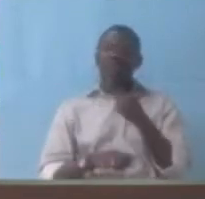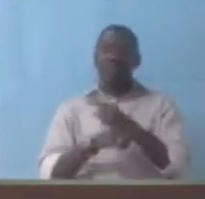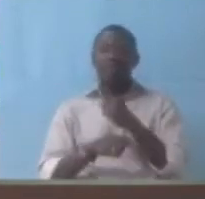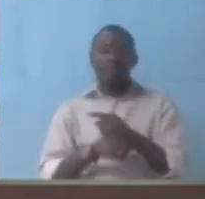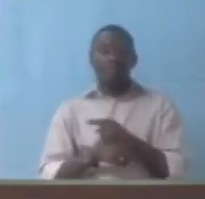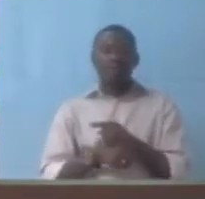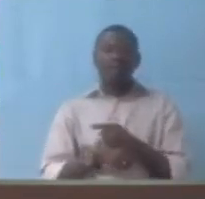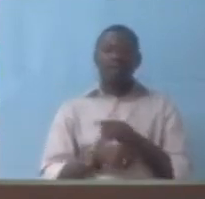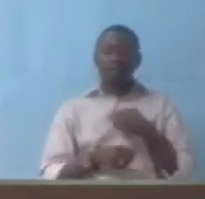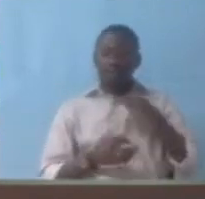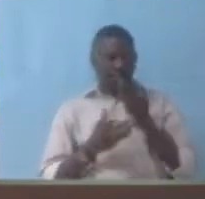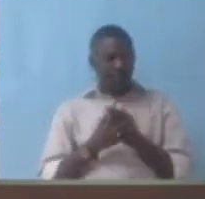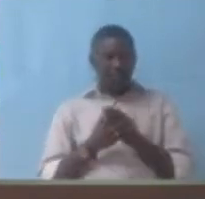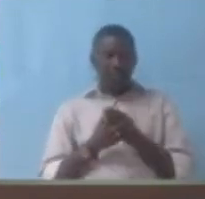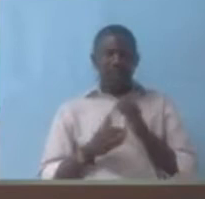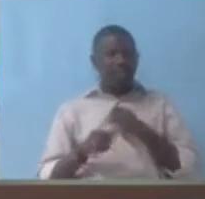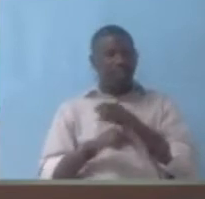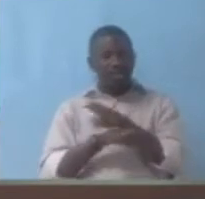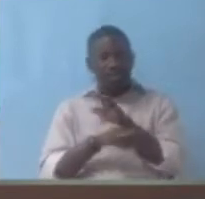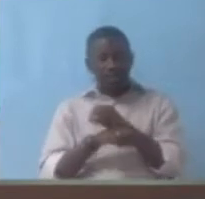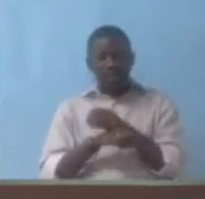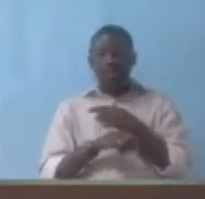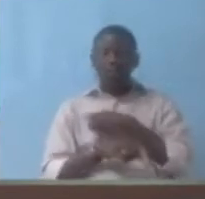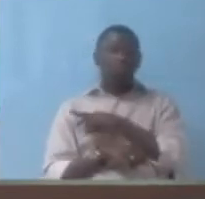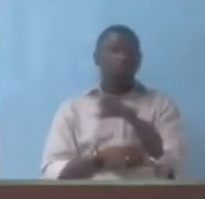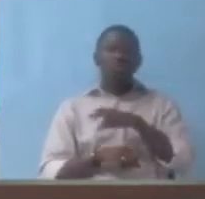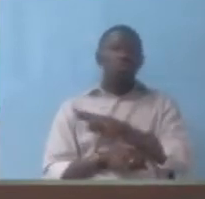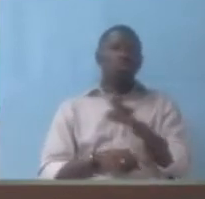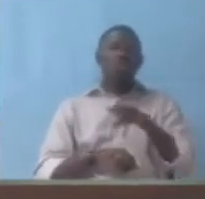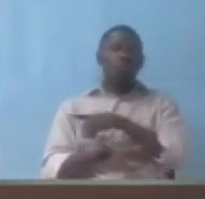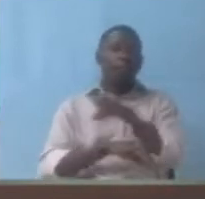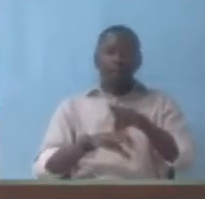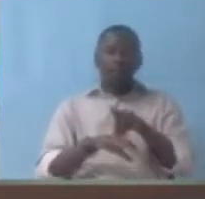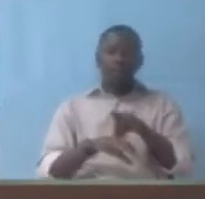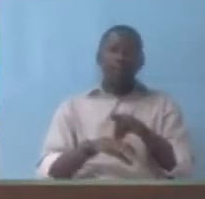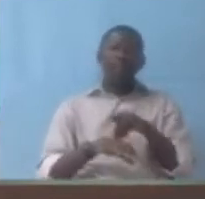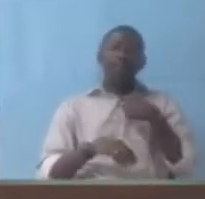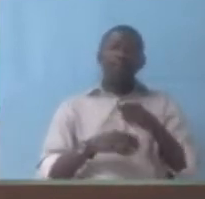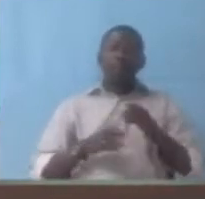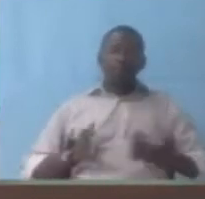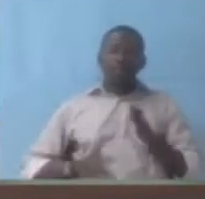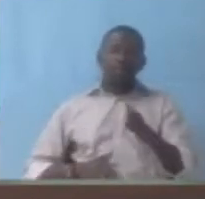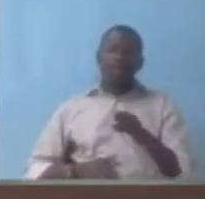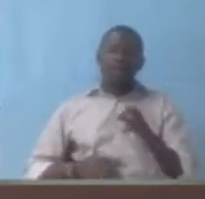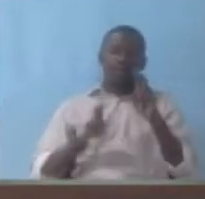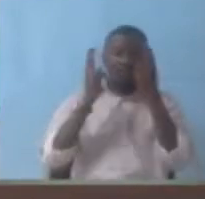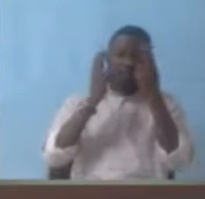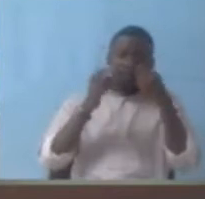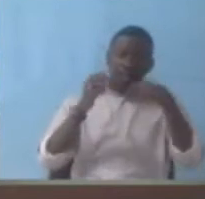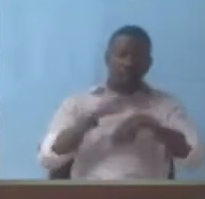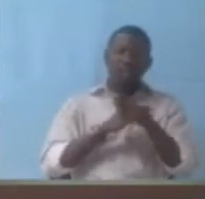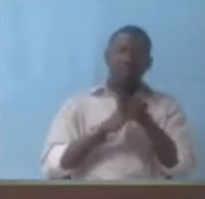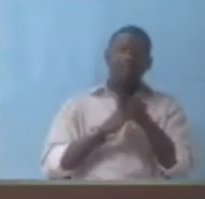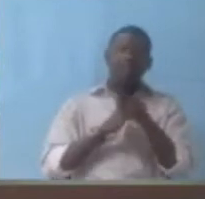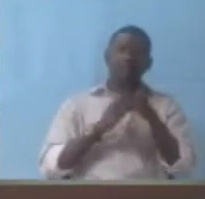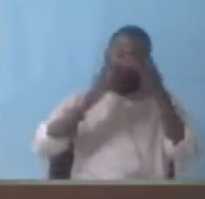advice was that there was no place for a human rights chapter in a military government. Nga mera itilaya maro ketanyineti